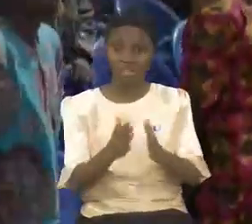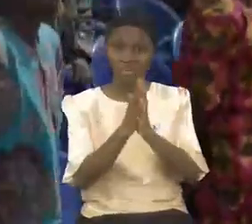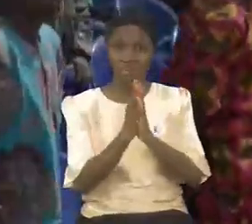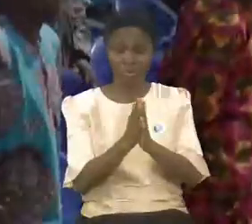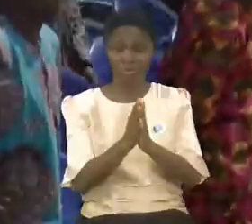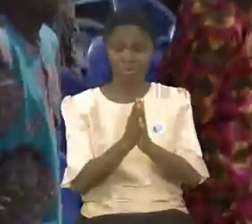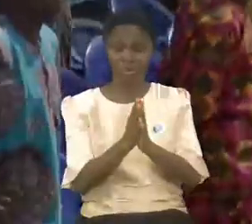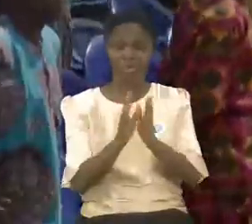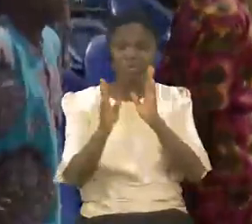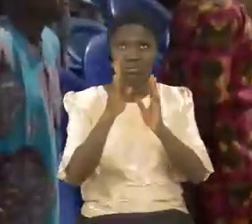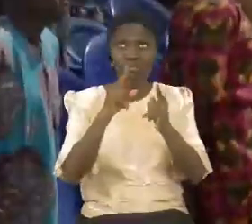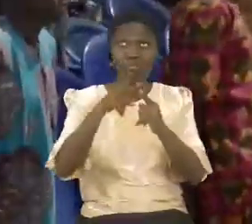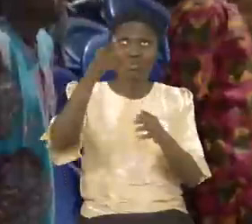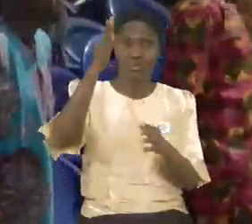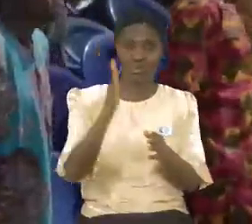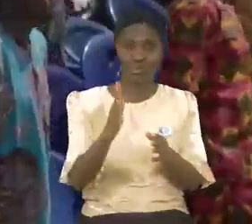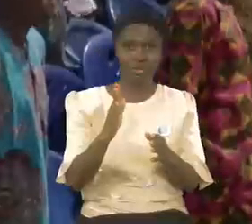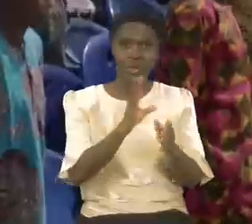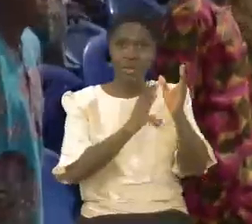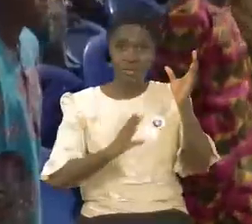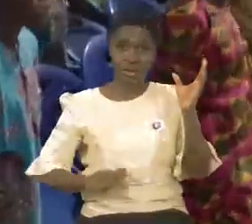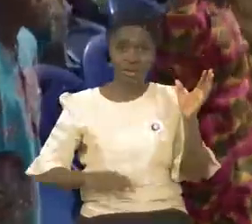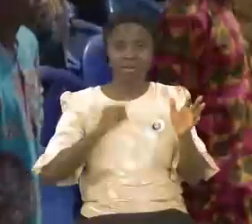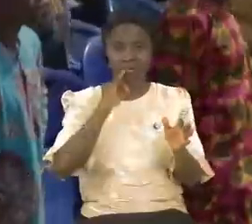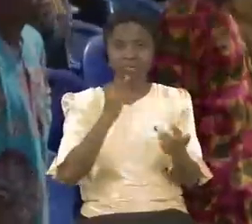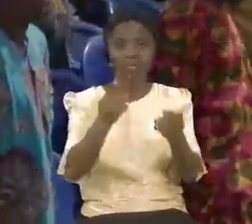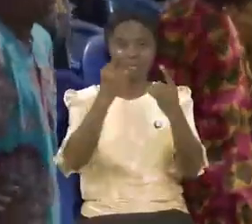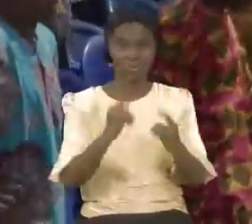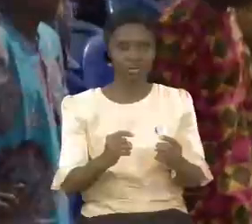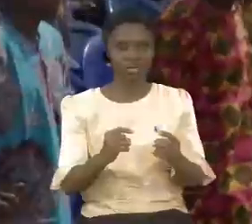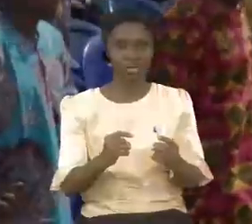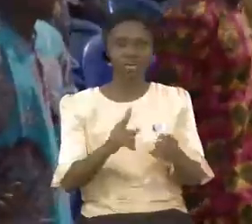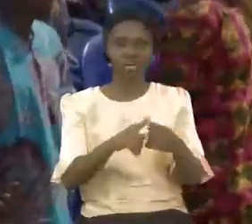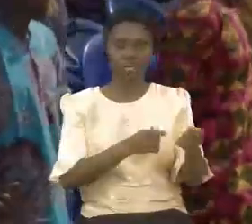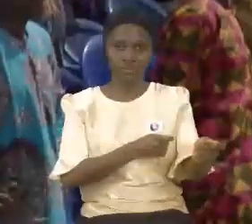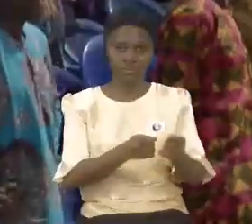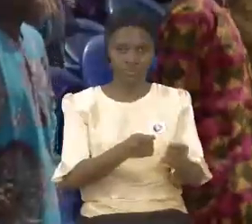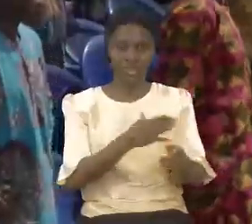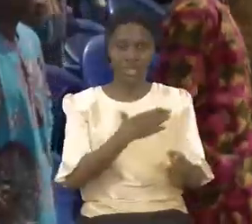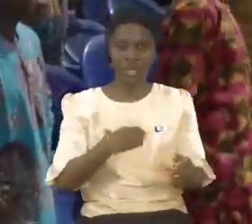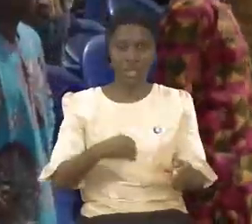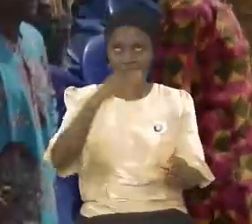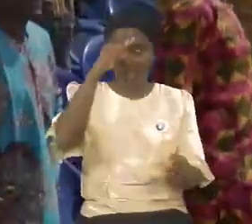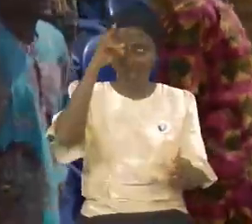kingdom is coming. And his kingdom will rule and reign over